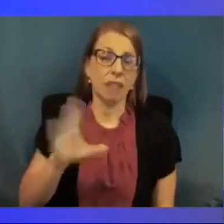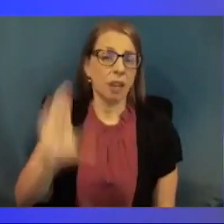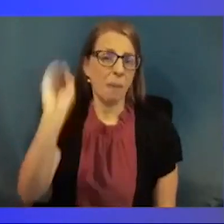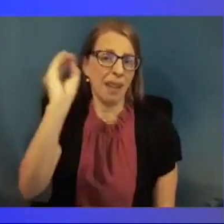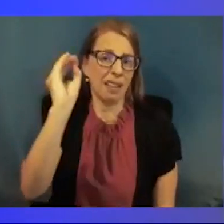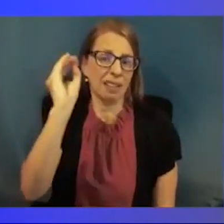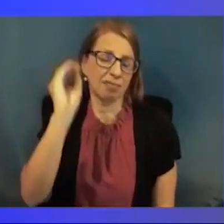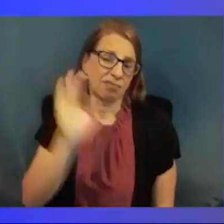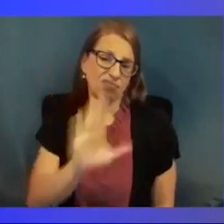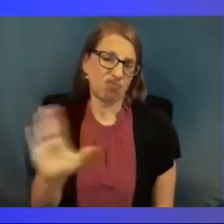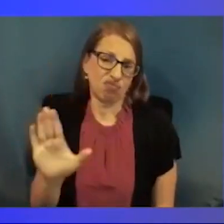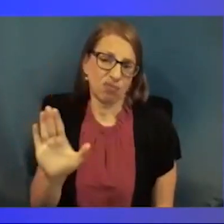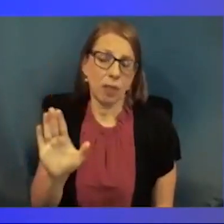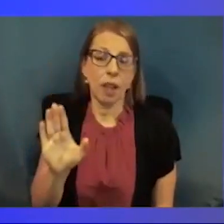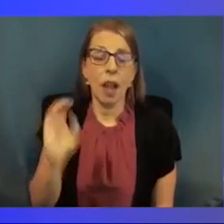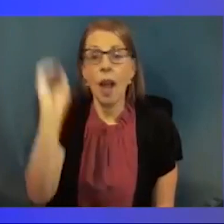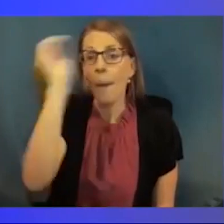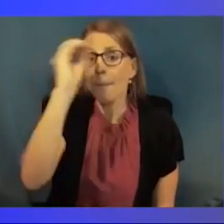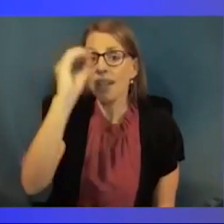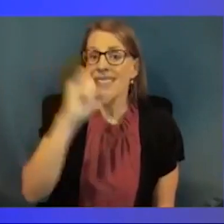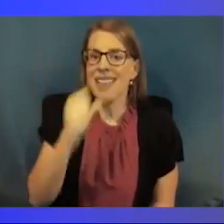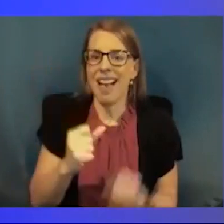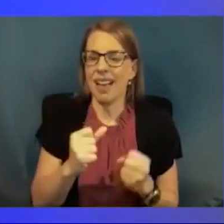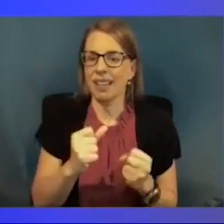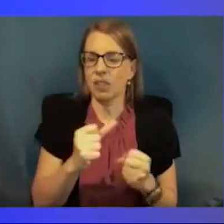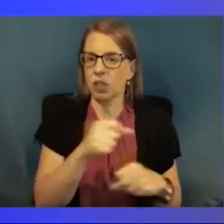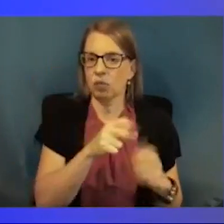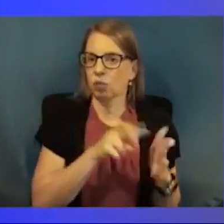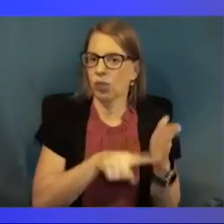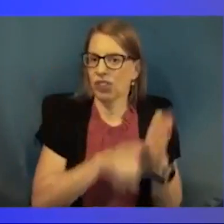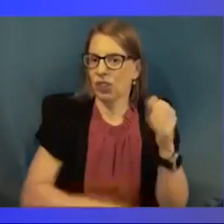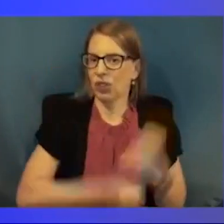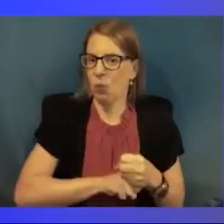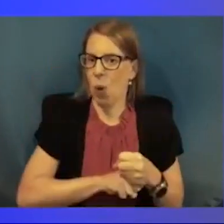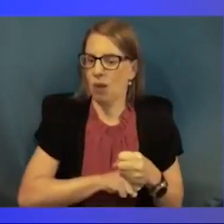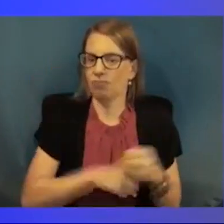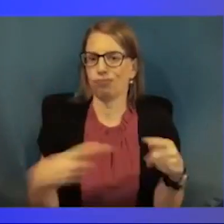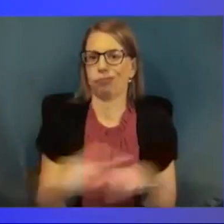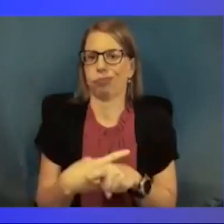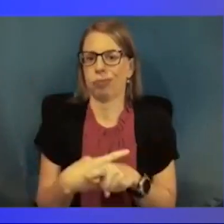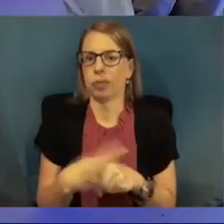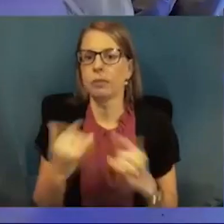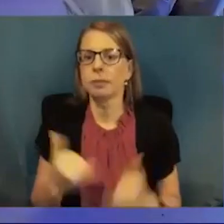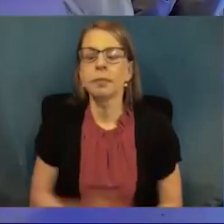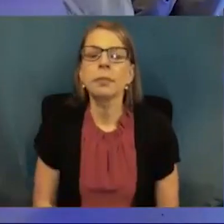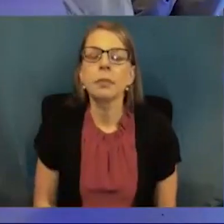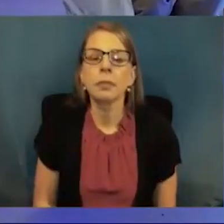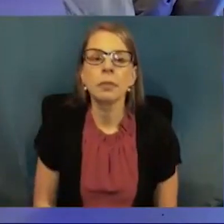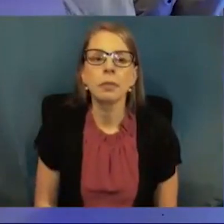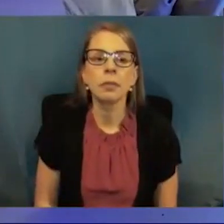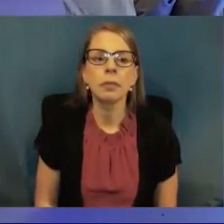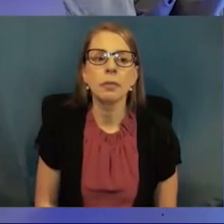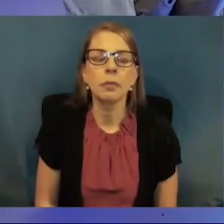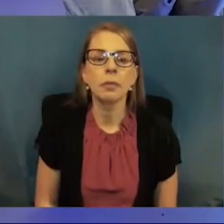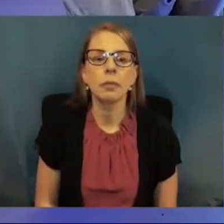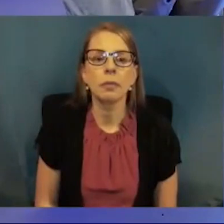types of opinions aren't supported by the research at this point in time. And when we say can only, I just say, well plus the